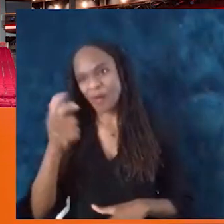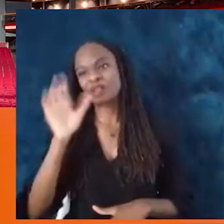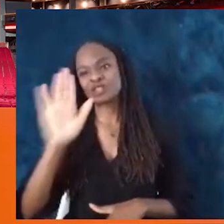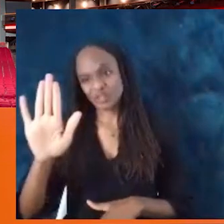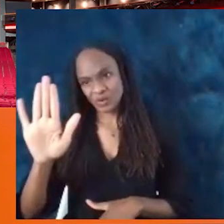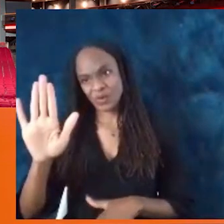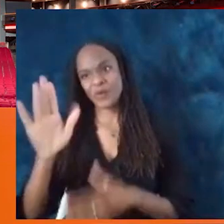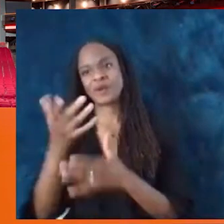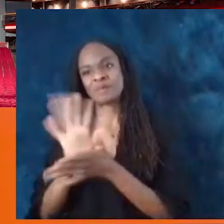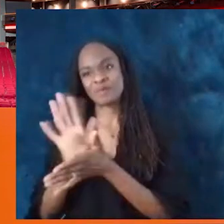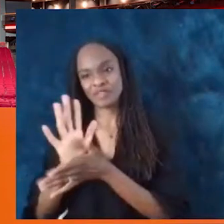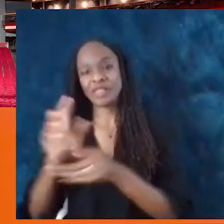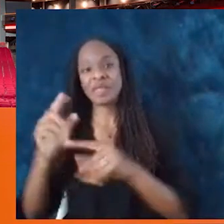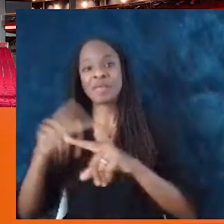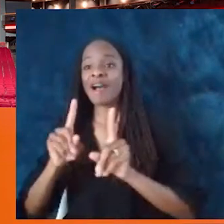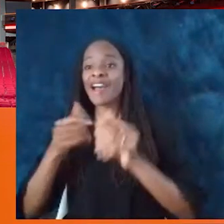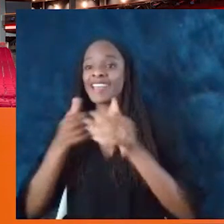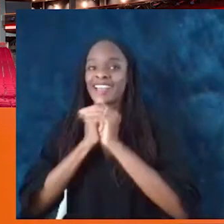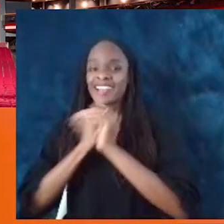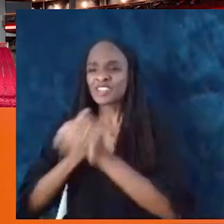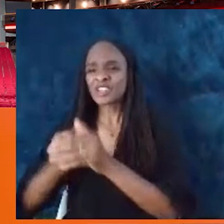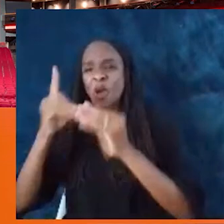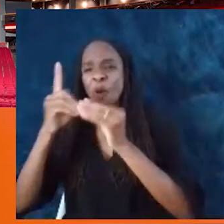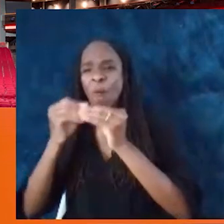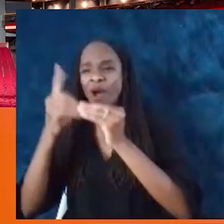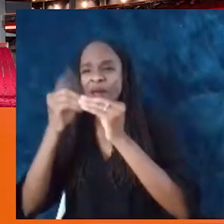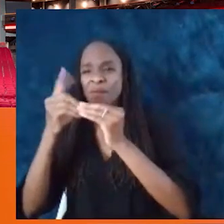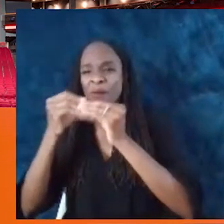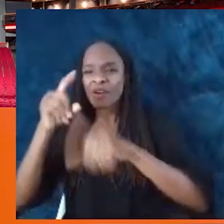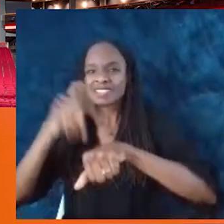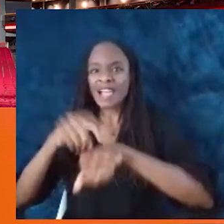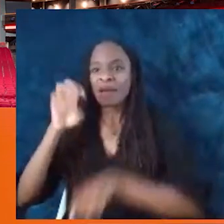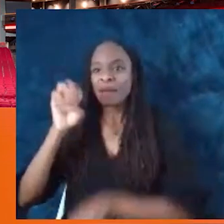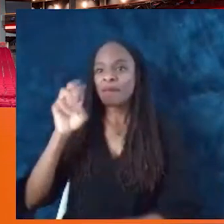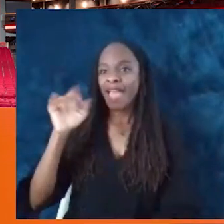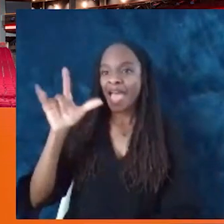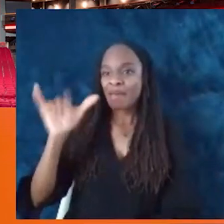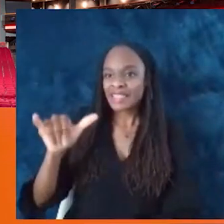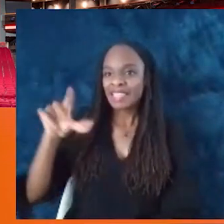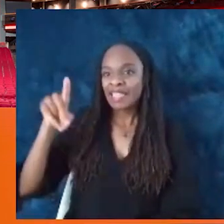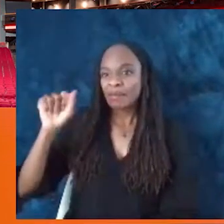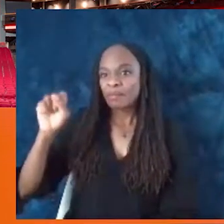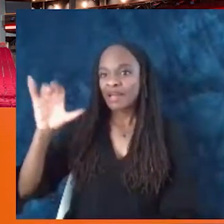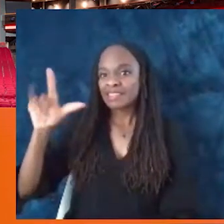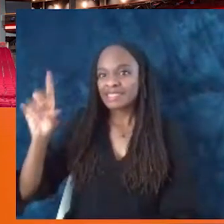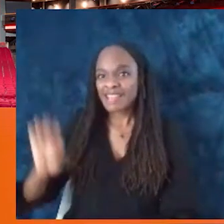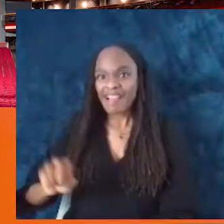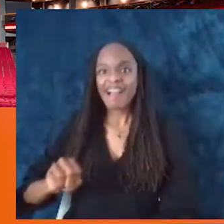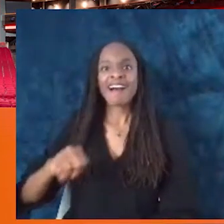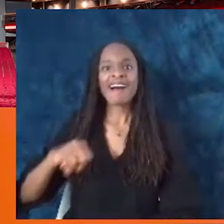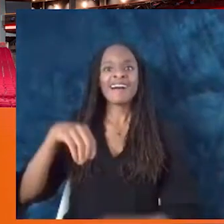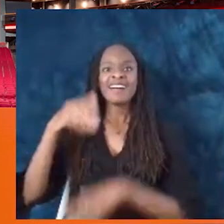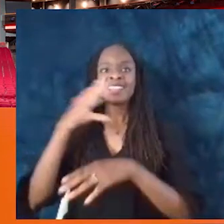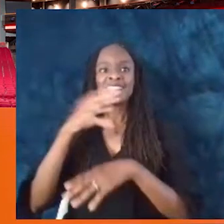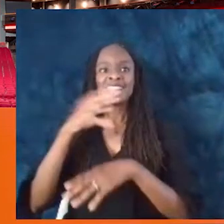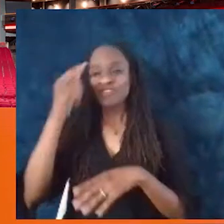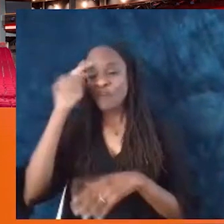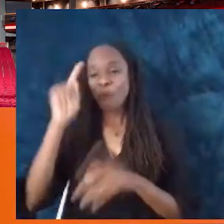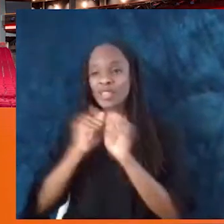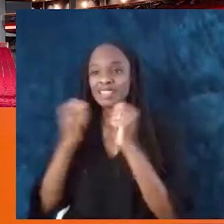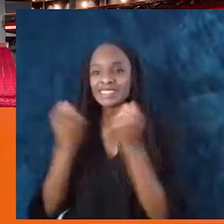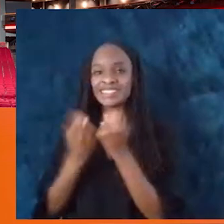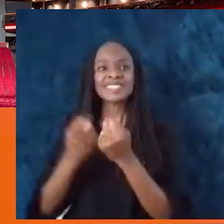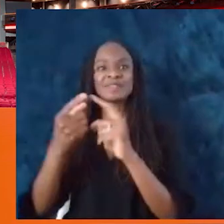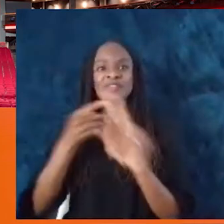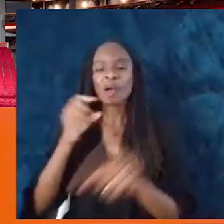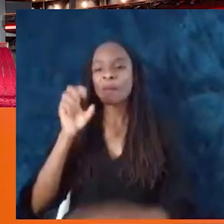But congratulations. One more time. Emily Pascal, Pancho Moller in frame, to the team from Door